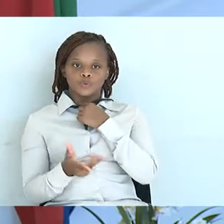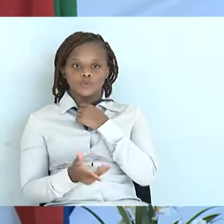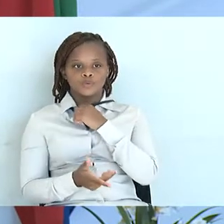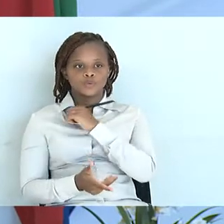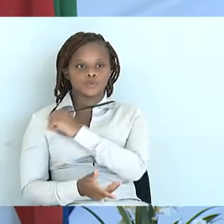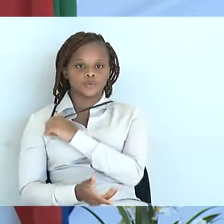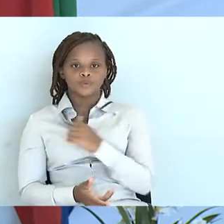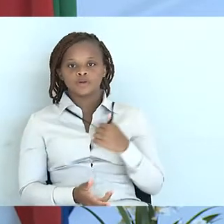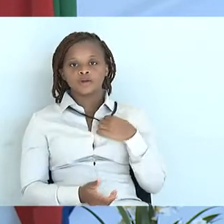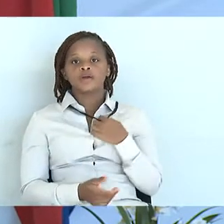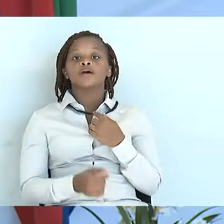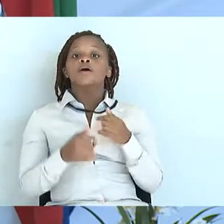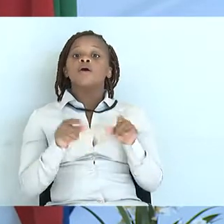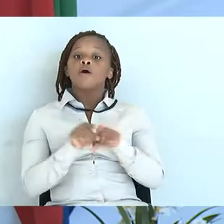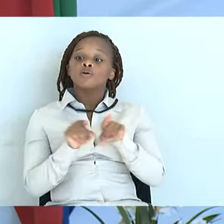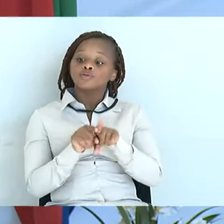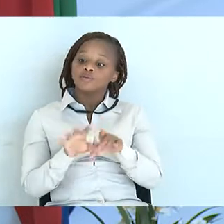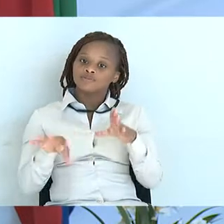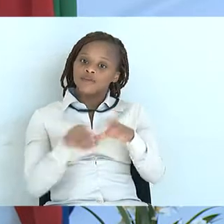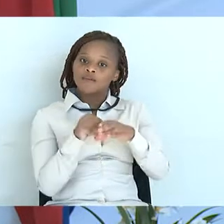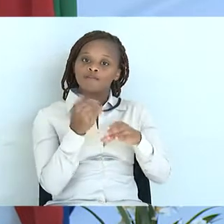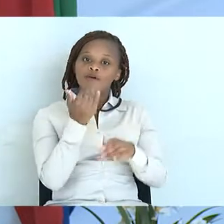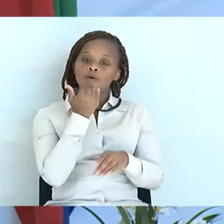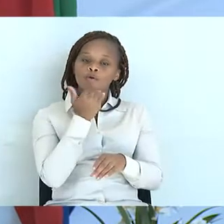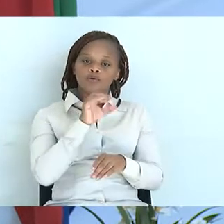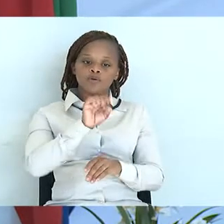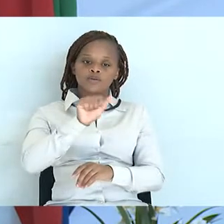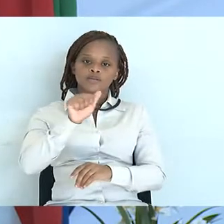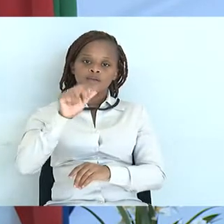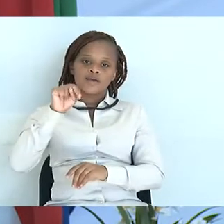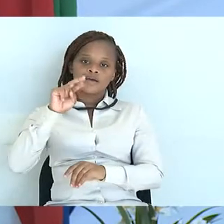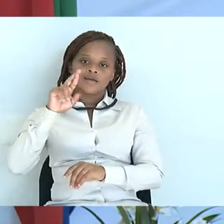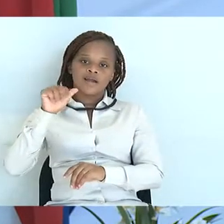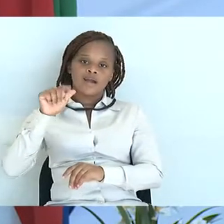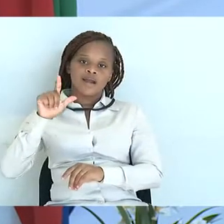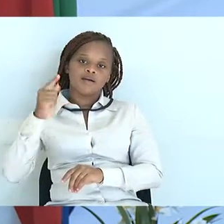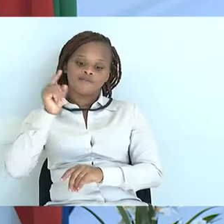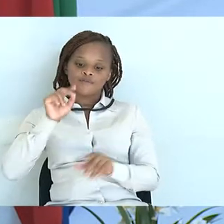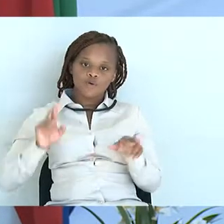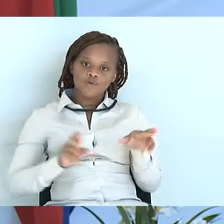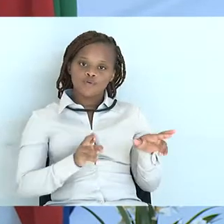of operations and maintenance, as it is the case on the side of KZN.